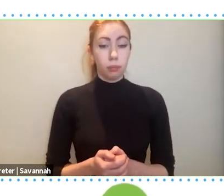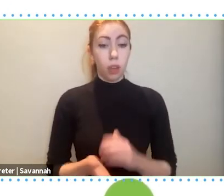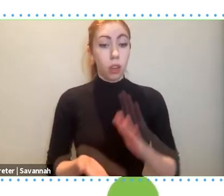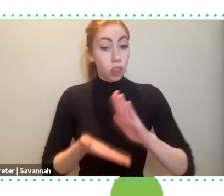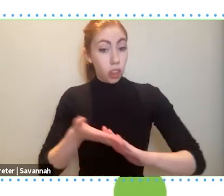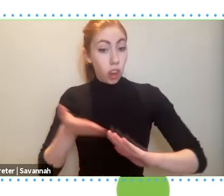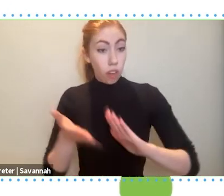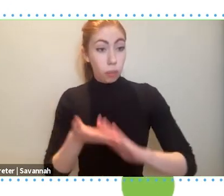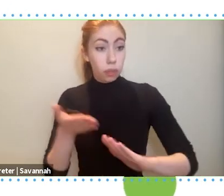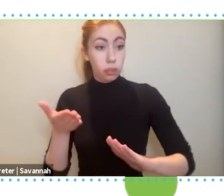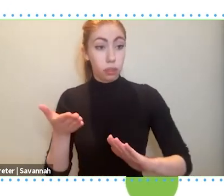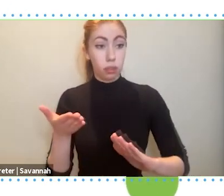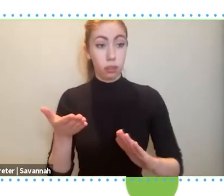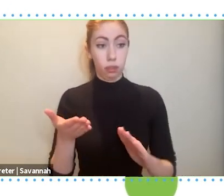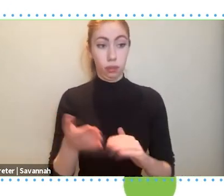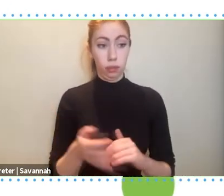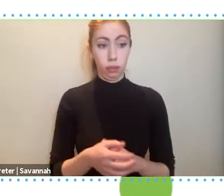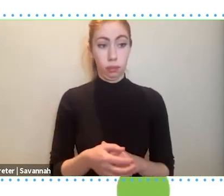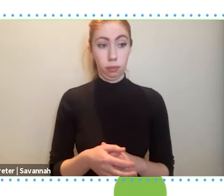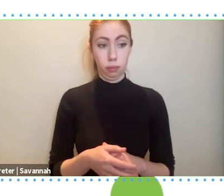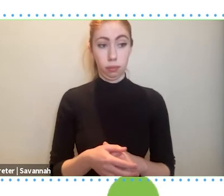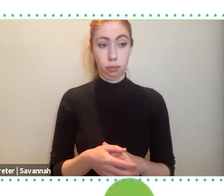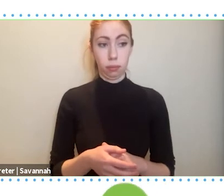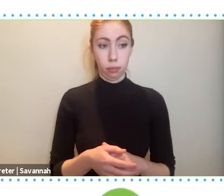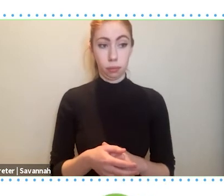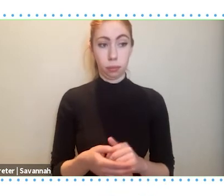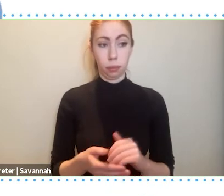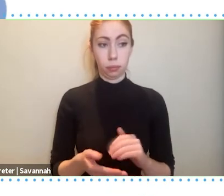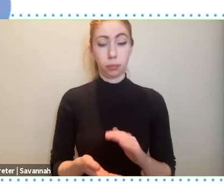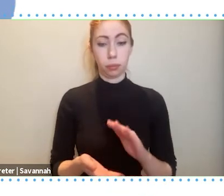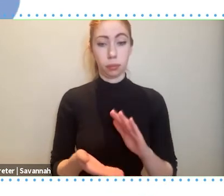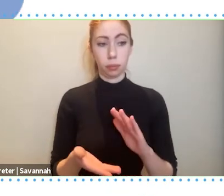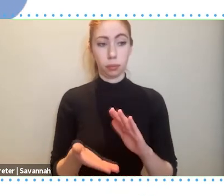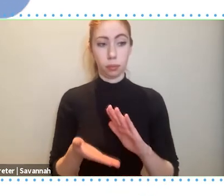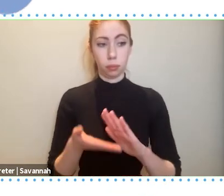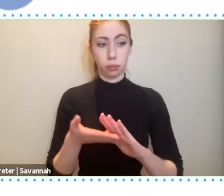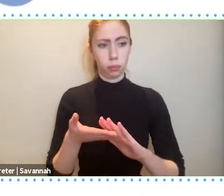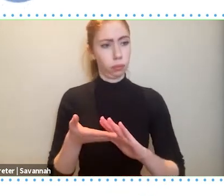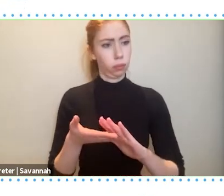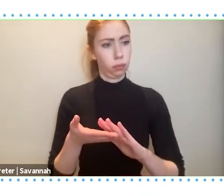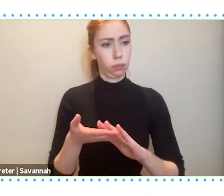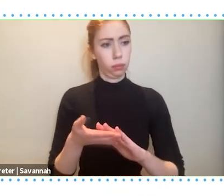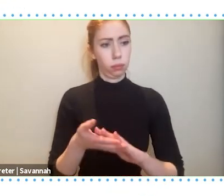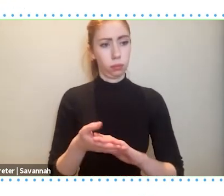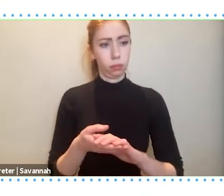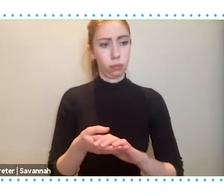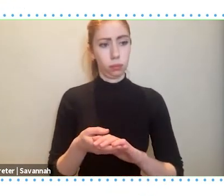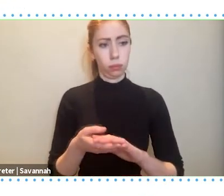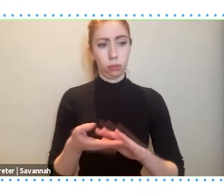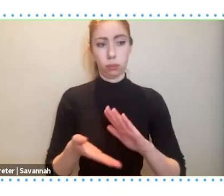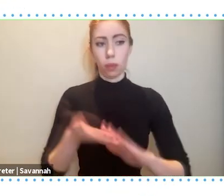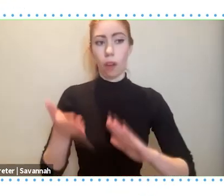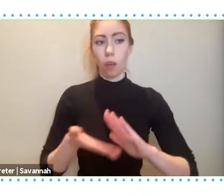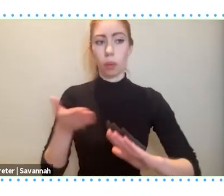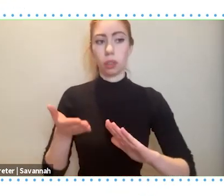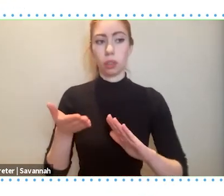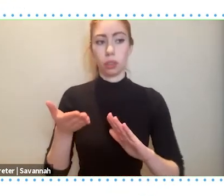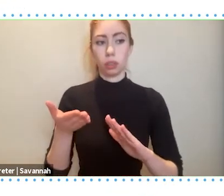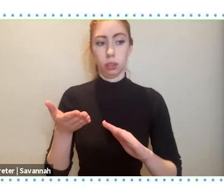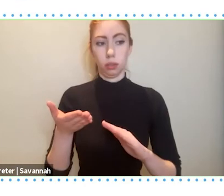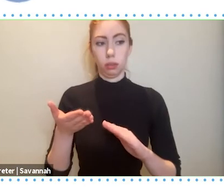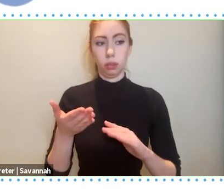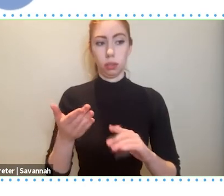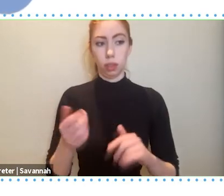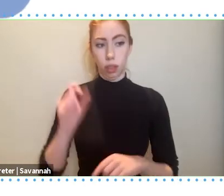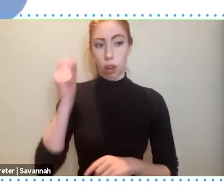got and those folks that are maybe have a low arts sector literacy, they're the ones making decisions. There's lack of